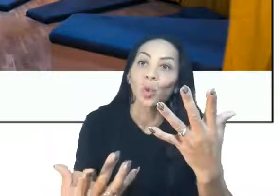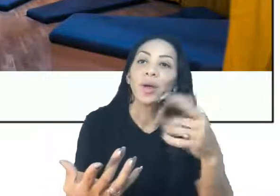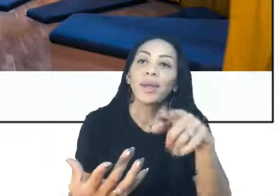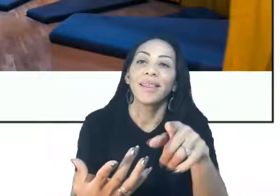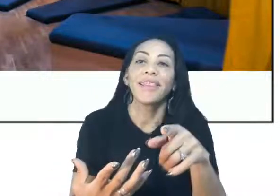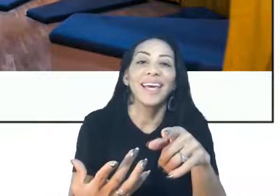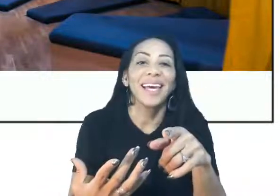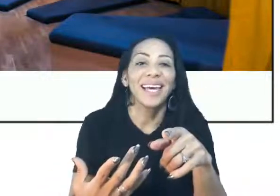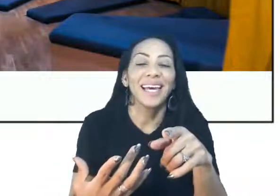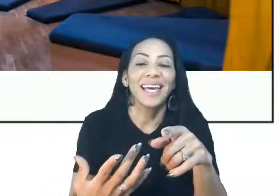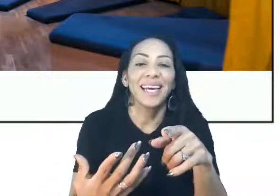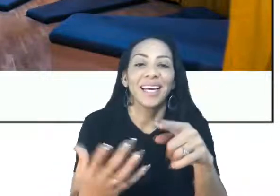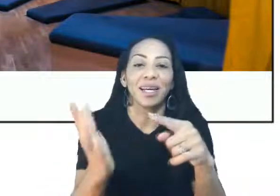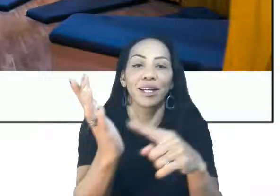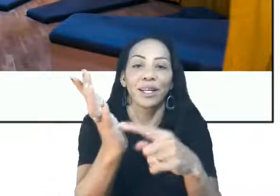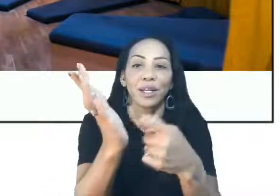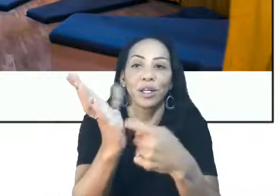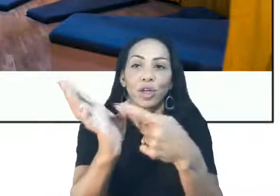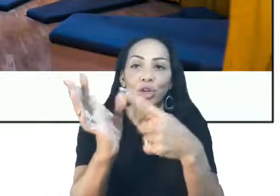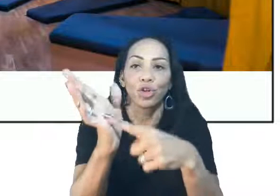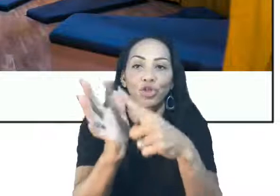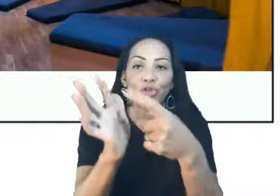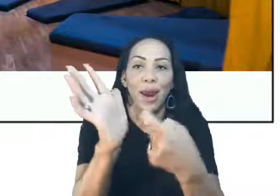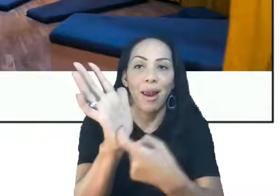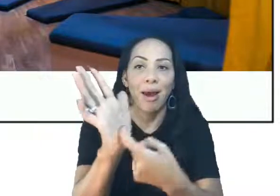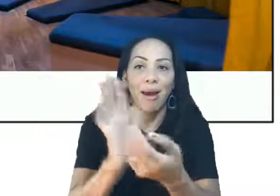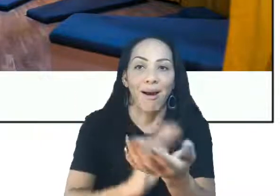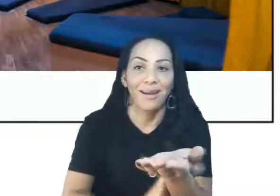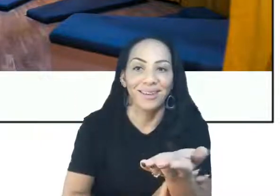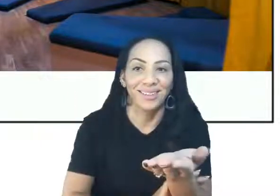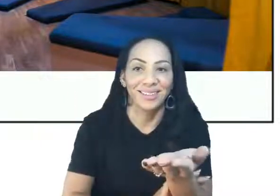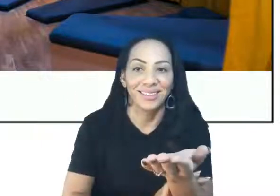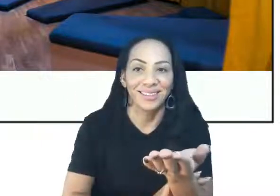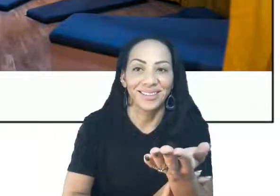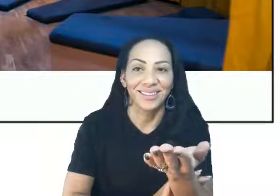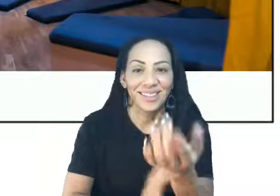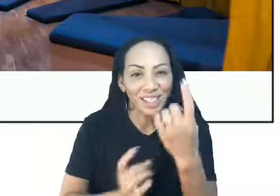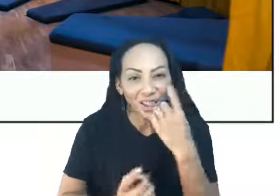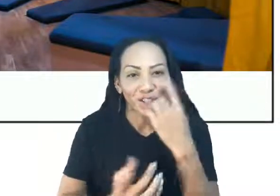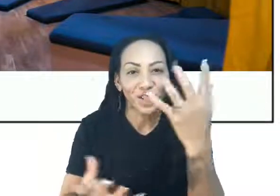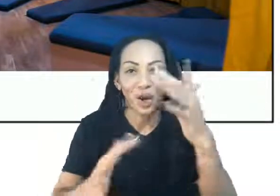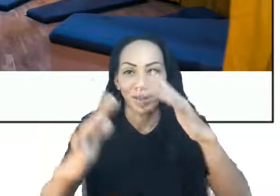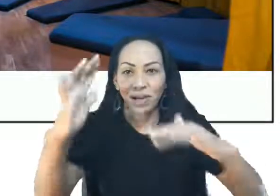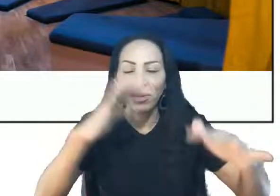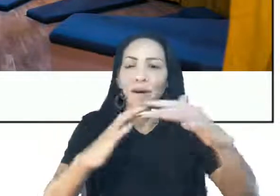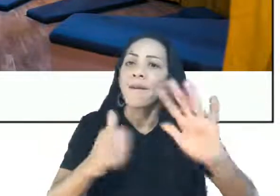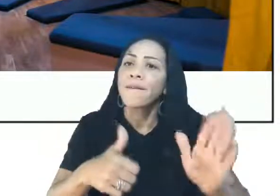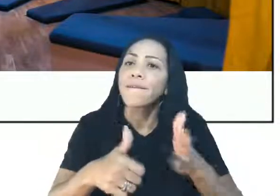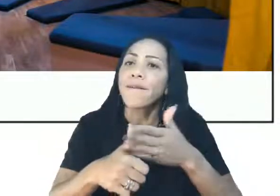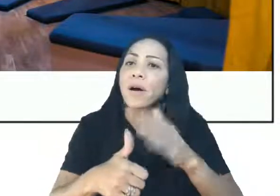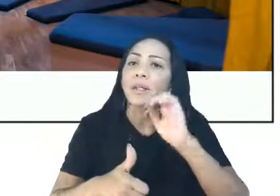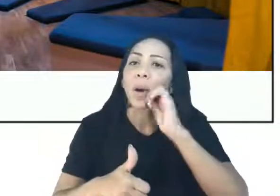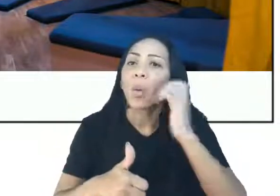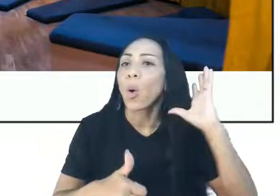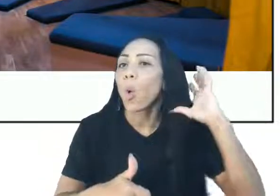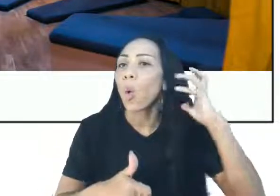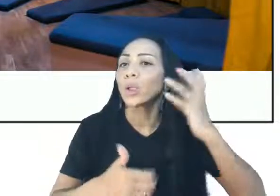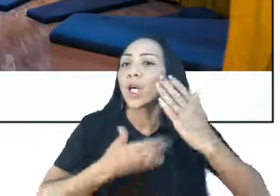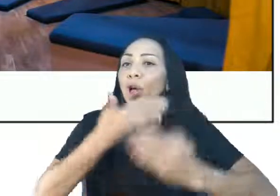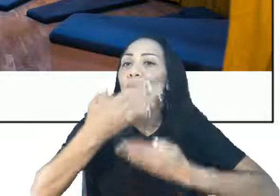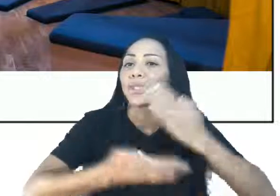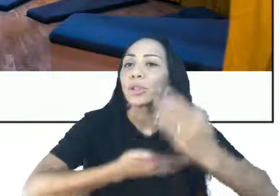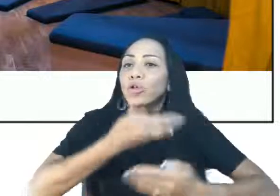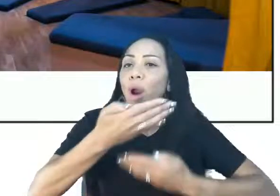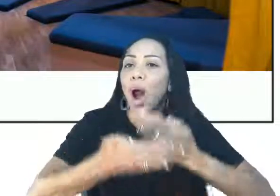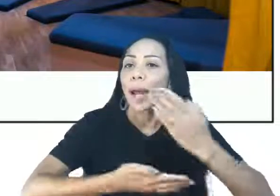of the atmosphere that we created. But I'll audio describe it first, and then I'll play it. So in the